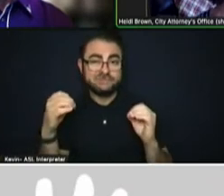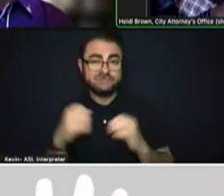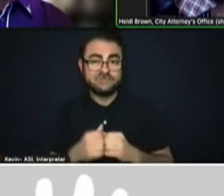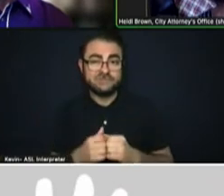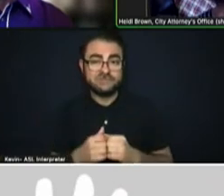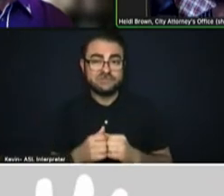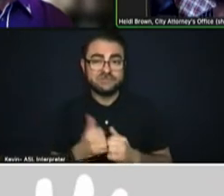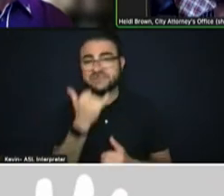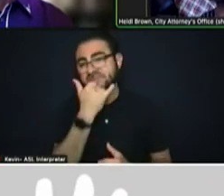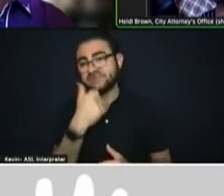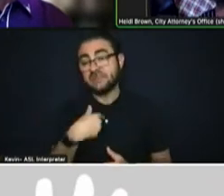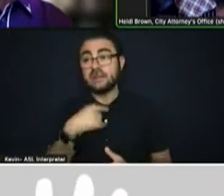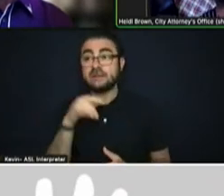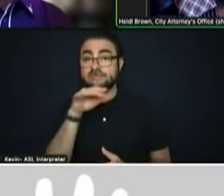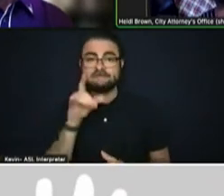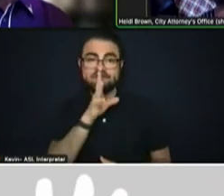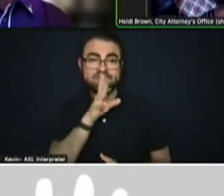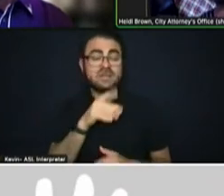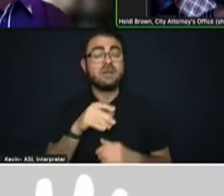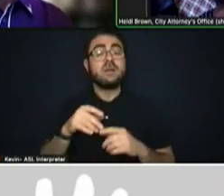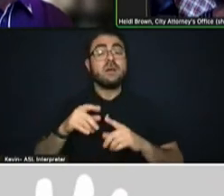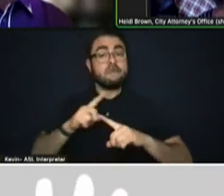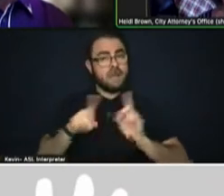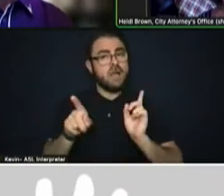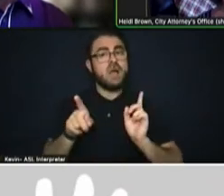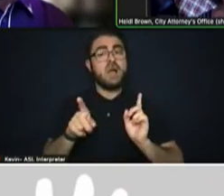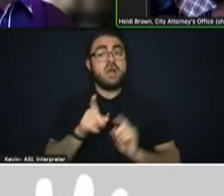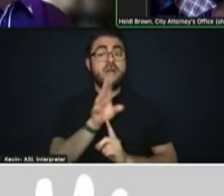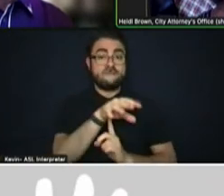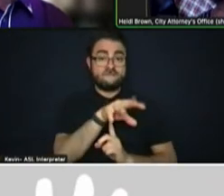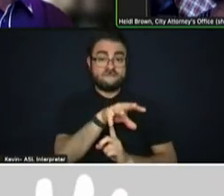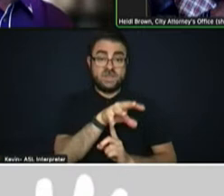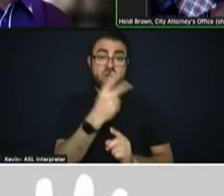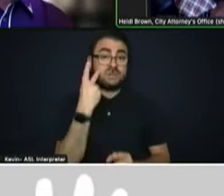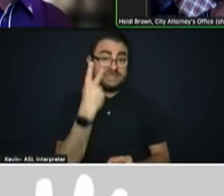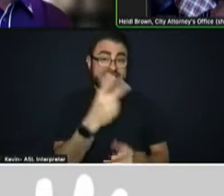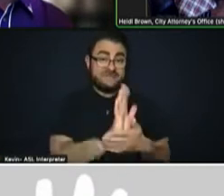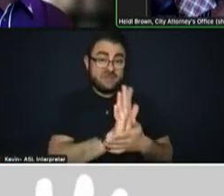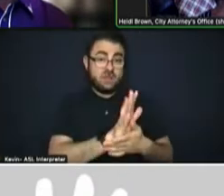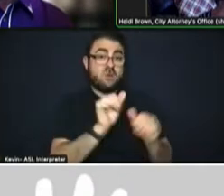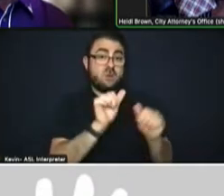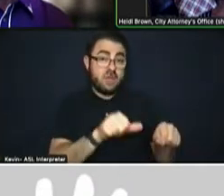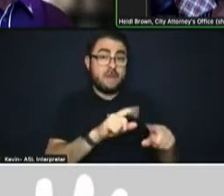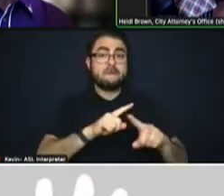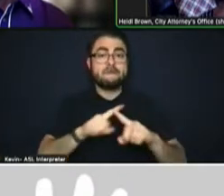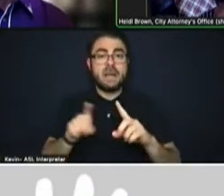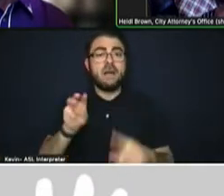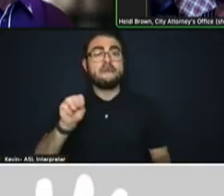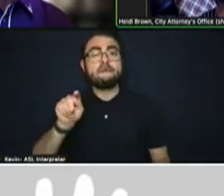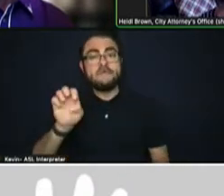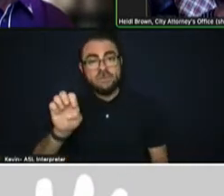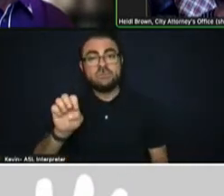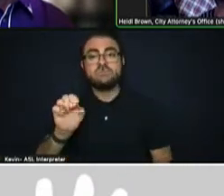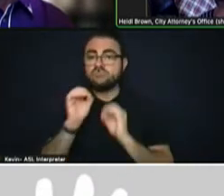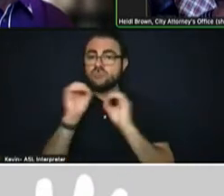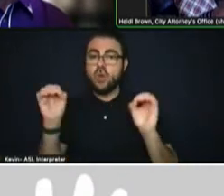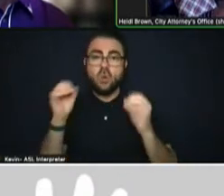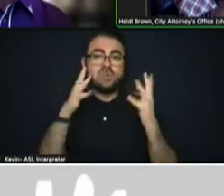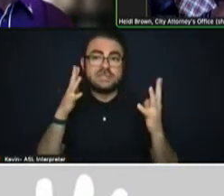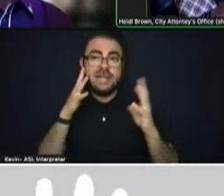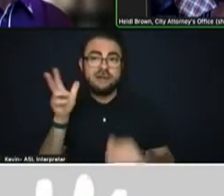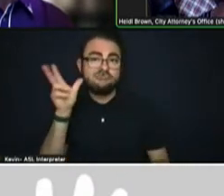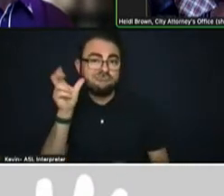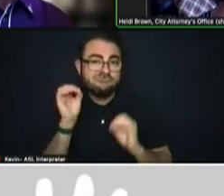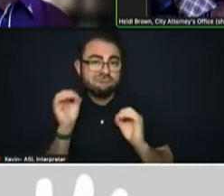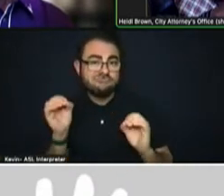you'll still see the video, but you will not hear the audio. So that's muting. So we had listed out rare instances when the officer